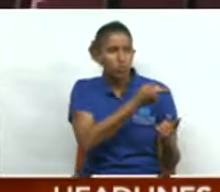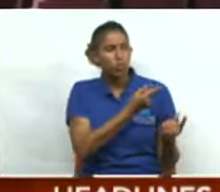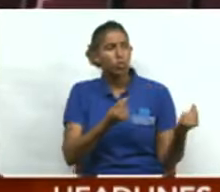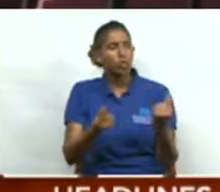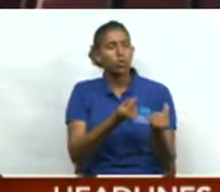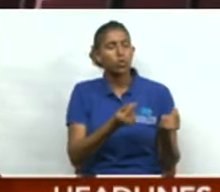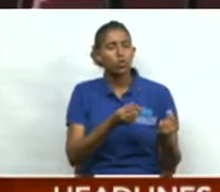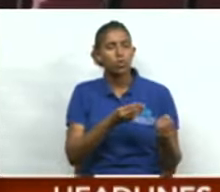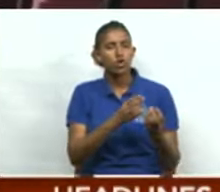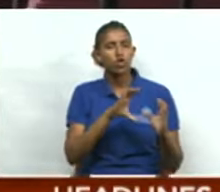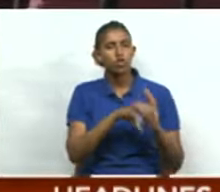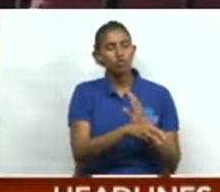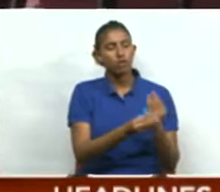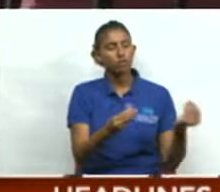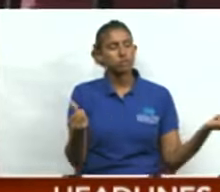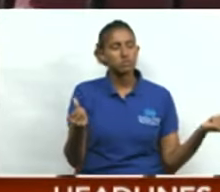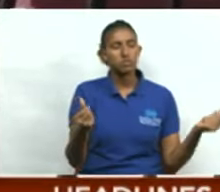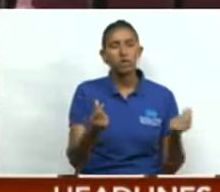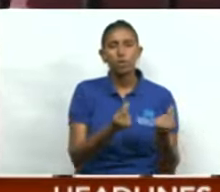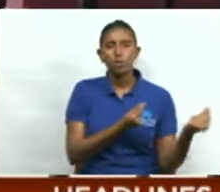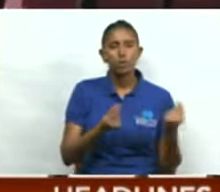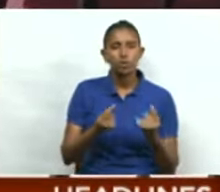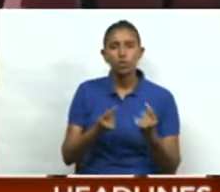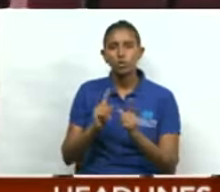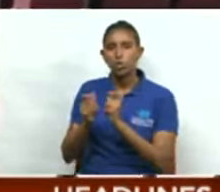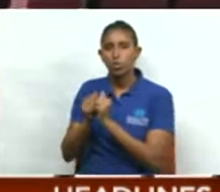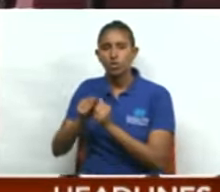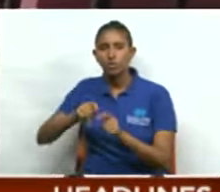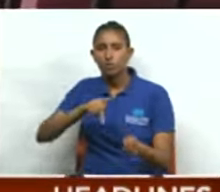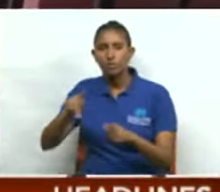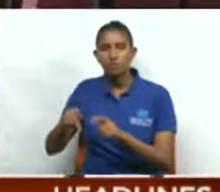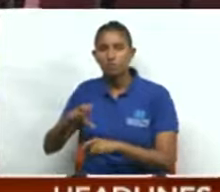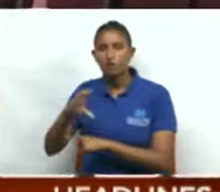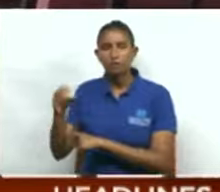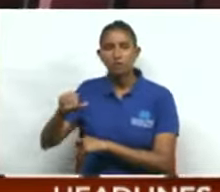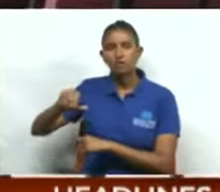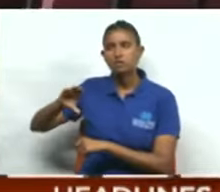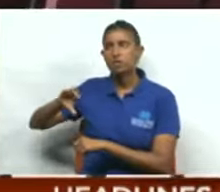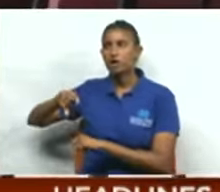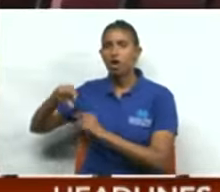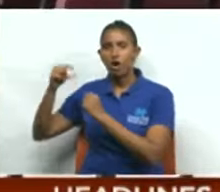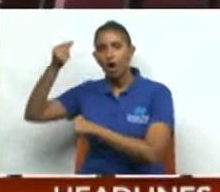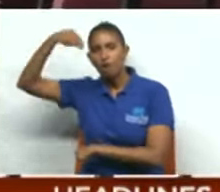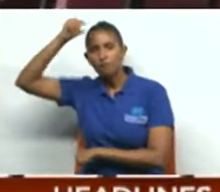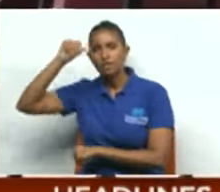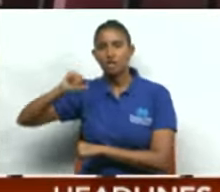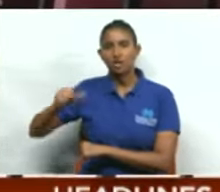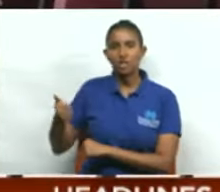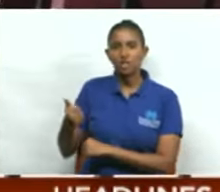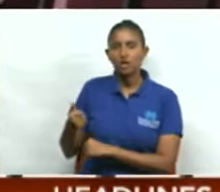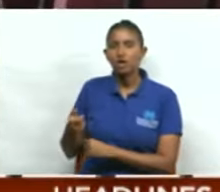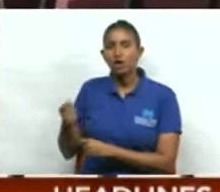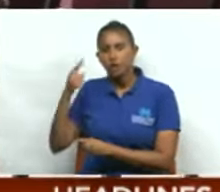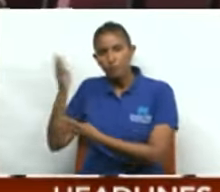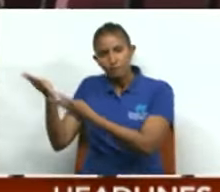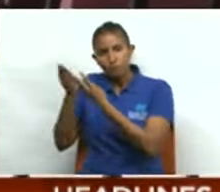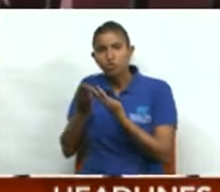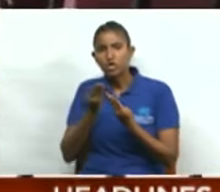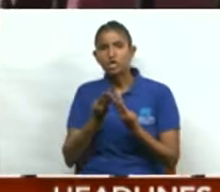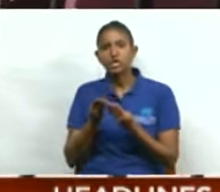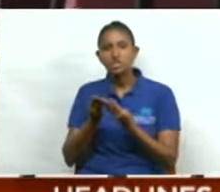are engaging people, we are asking people to come forward with solutions. This is really Dr. Rowley's job, and he has